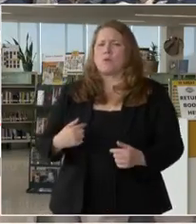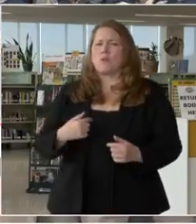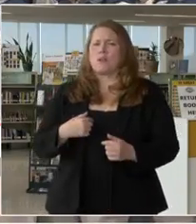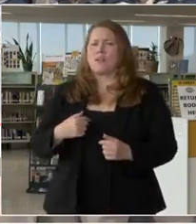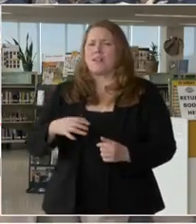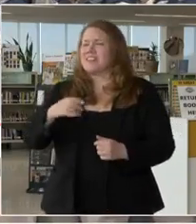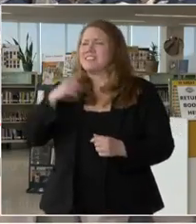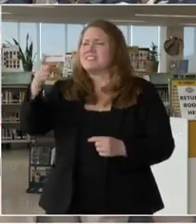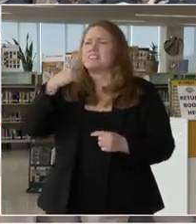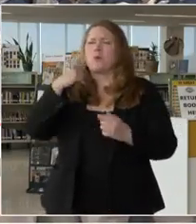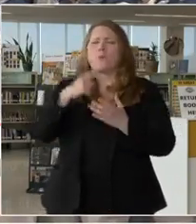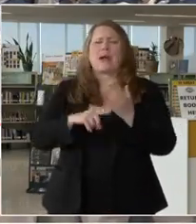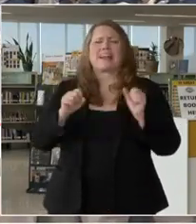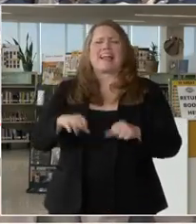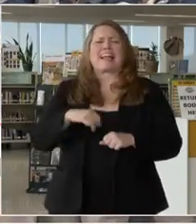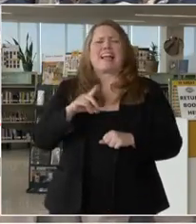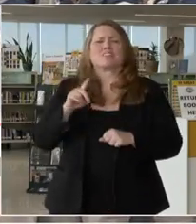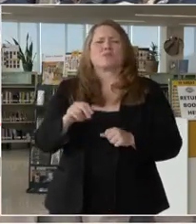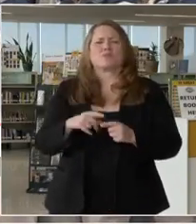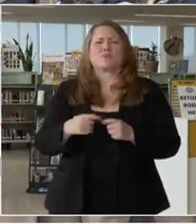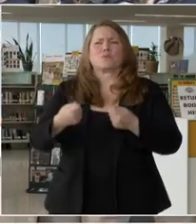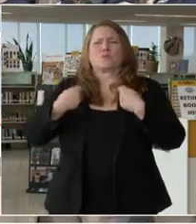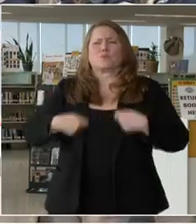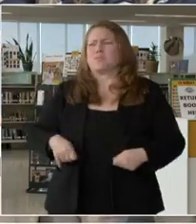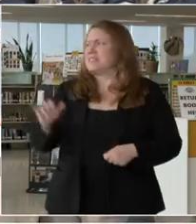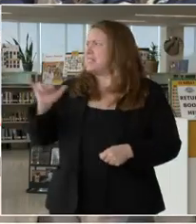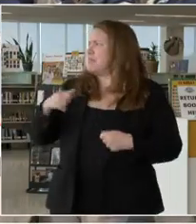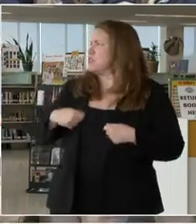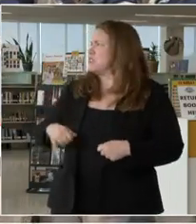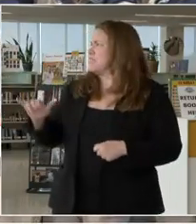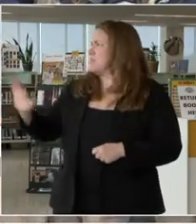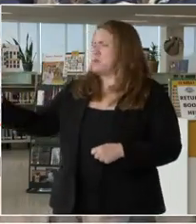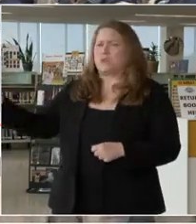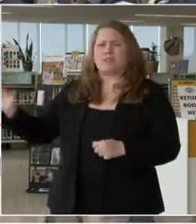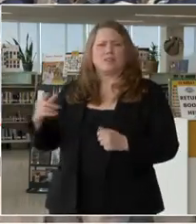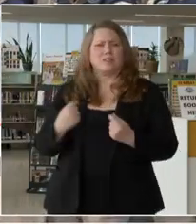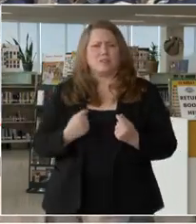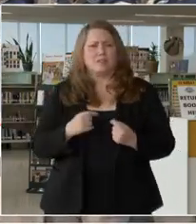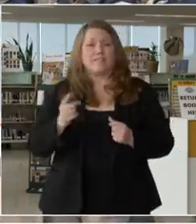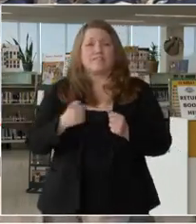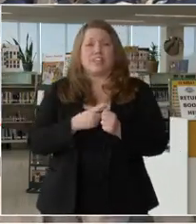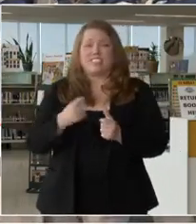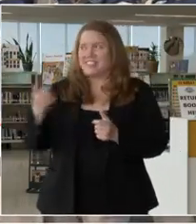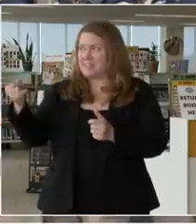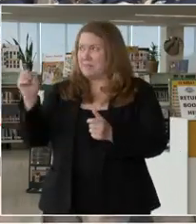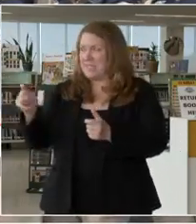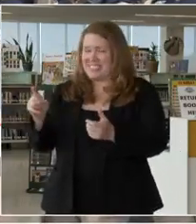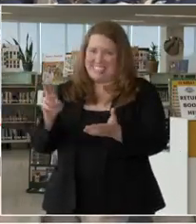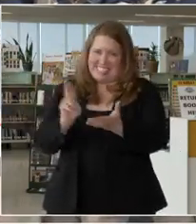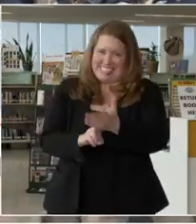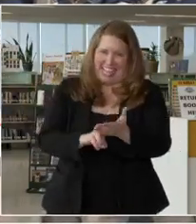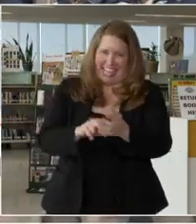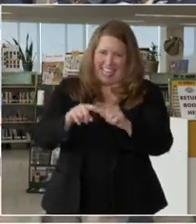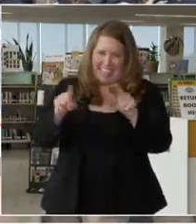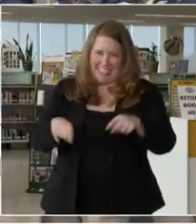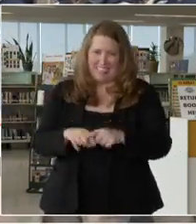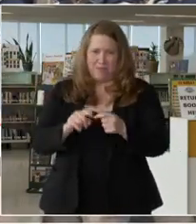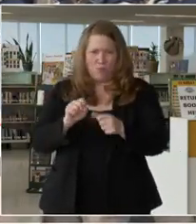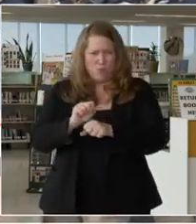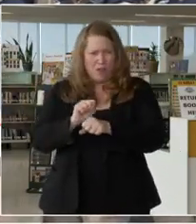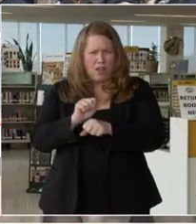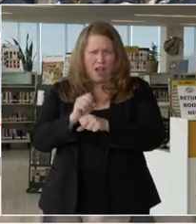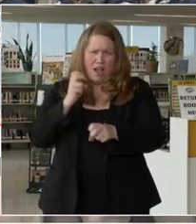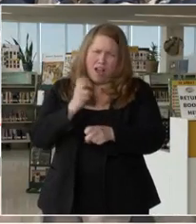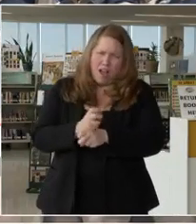First of all, you gotta join and you gotta sign like that young man did. That's thing number one. Thing number two, you got to work really, really, really hard.